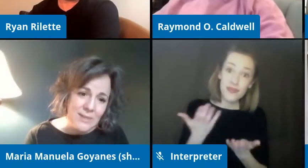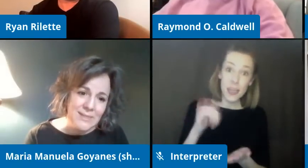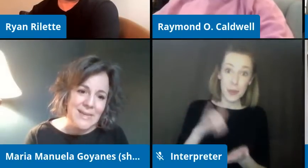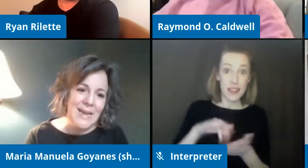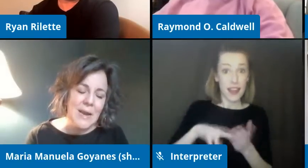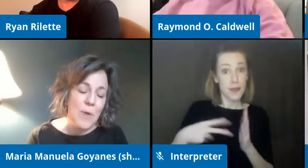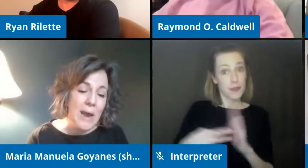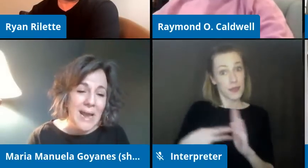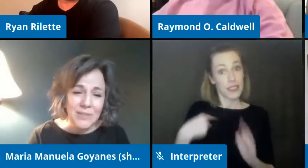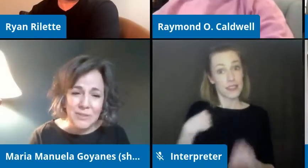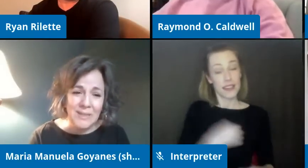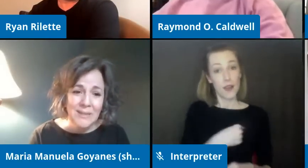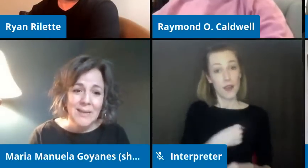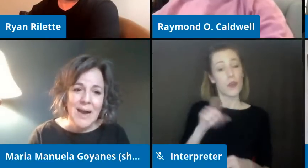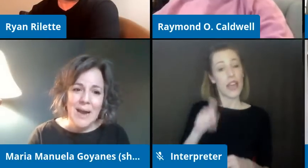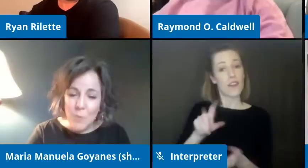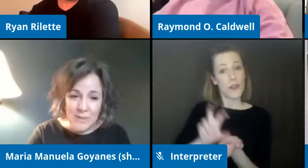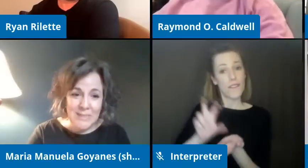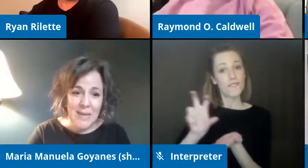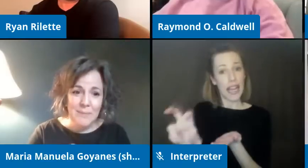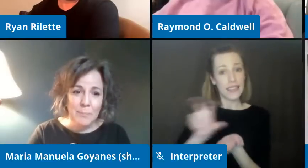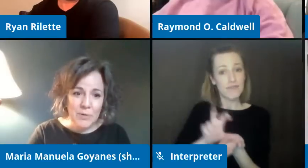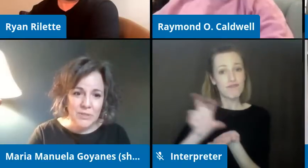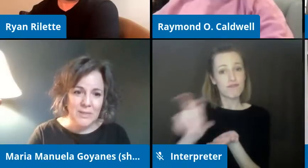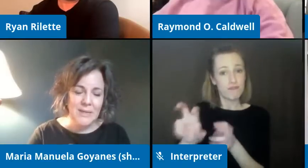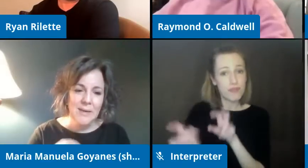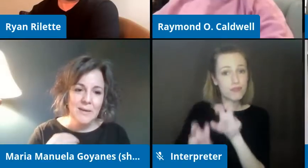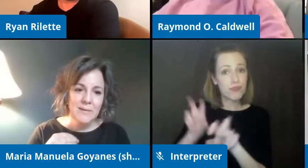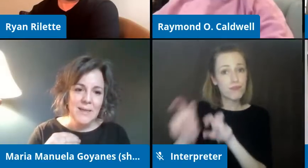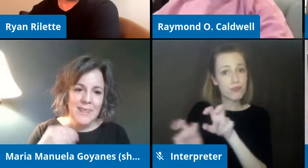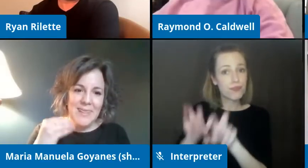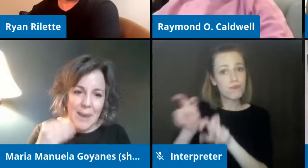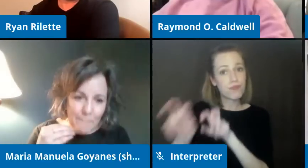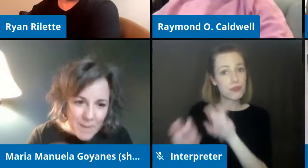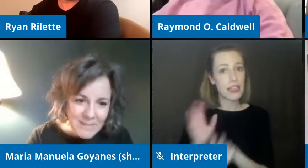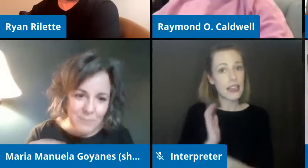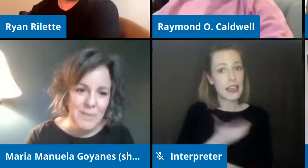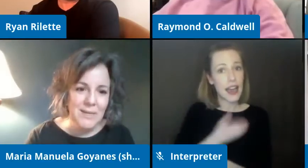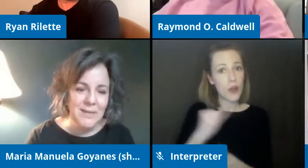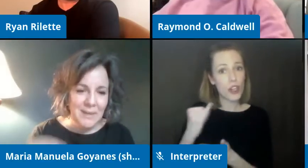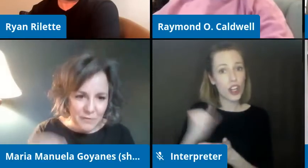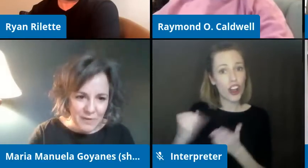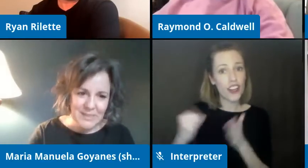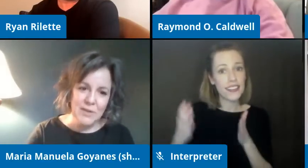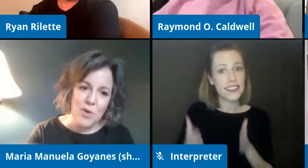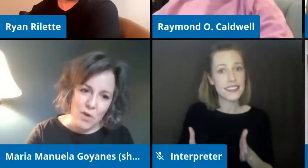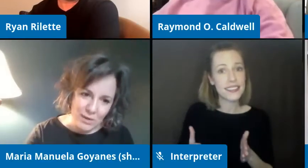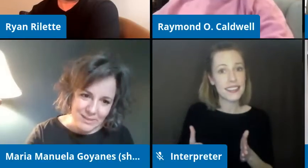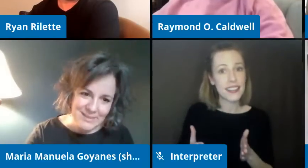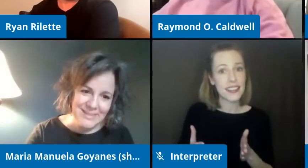our artists. I want to say personally, that must mean